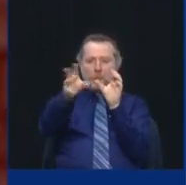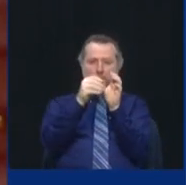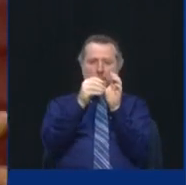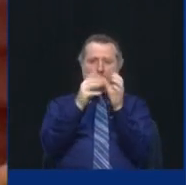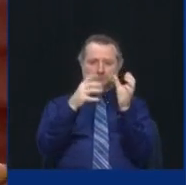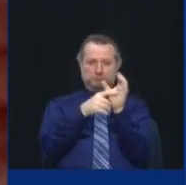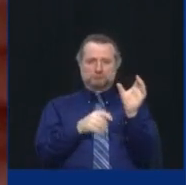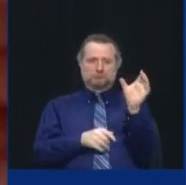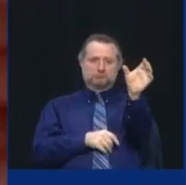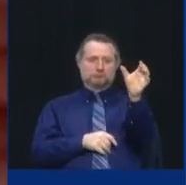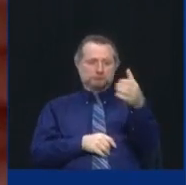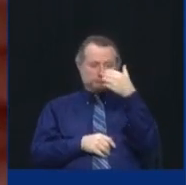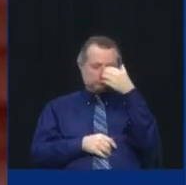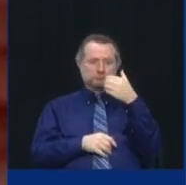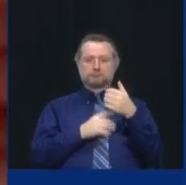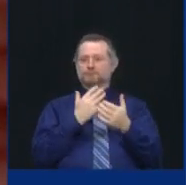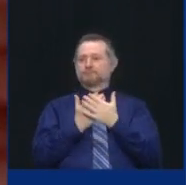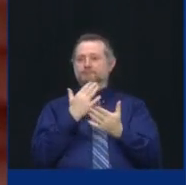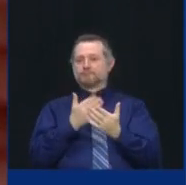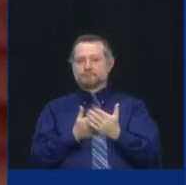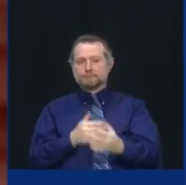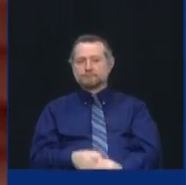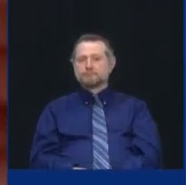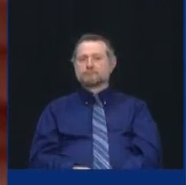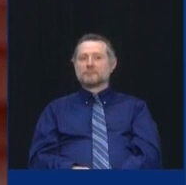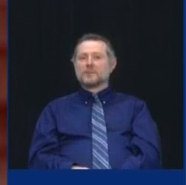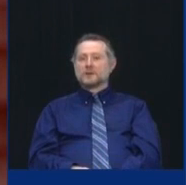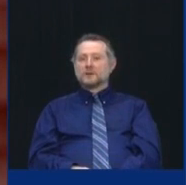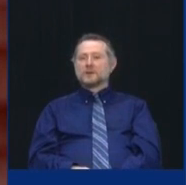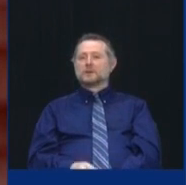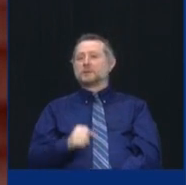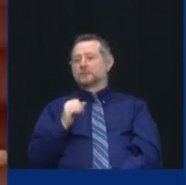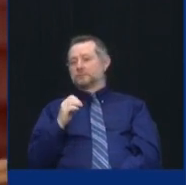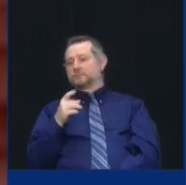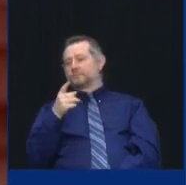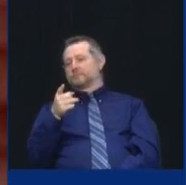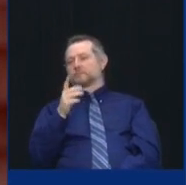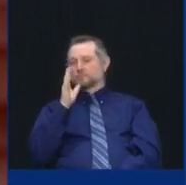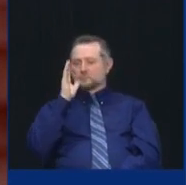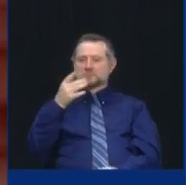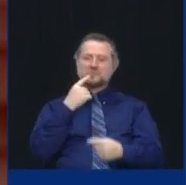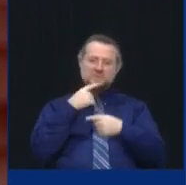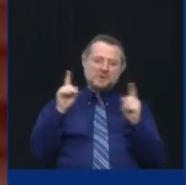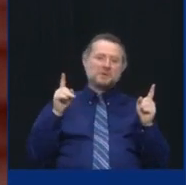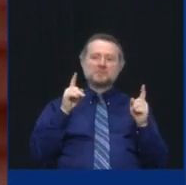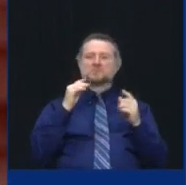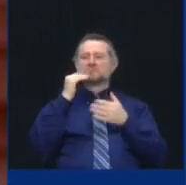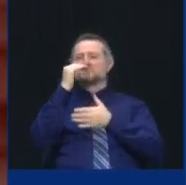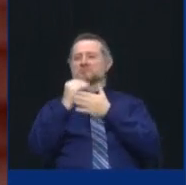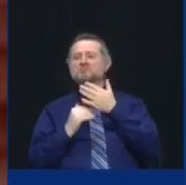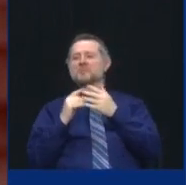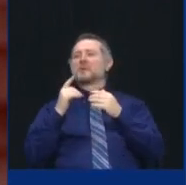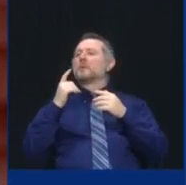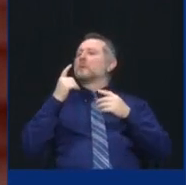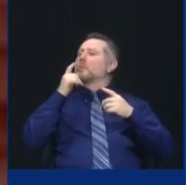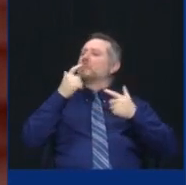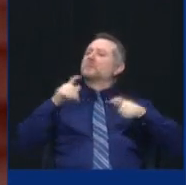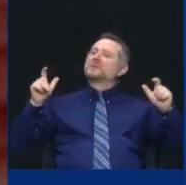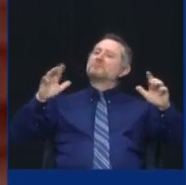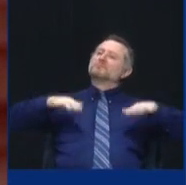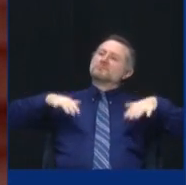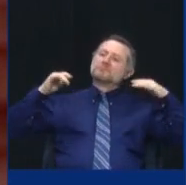vaccination. And then also, you also will have your card. So we will issue guidance for the large venues